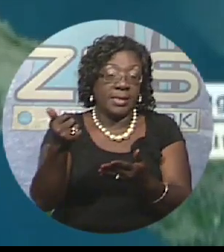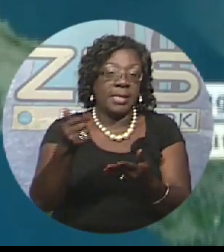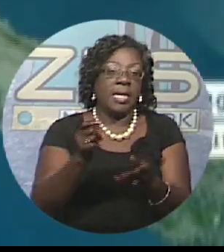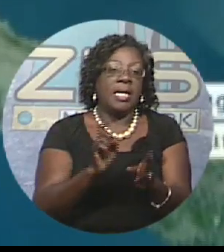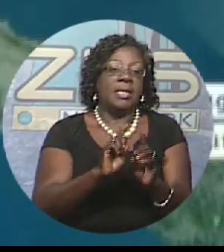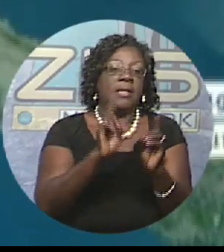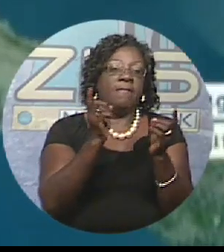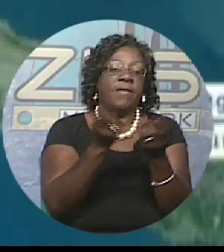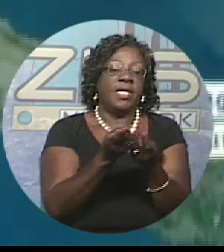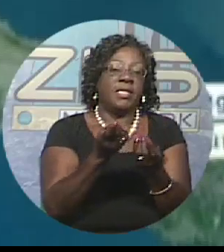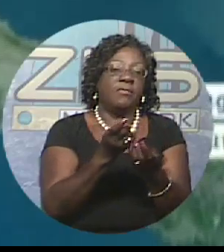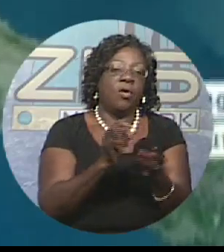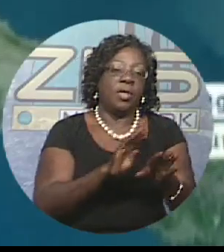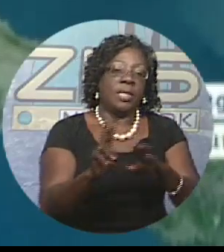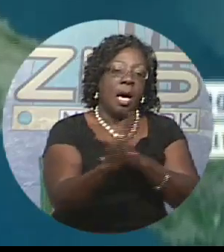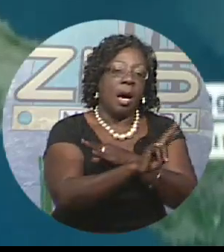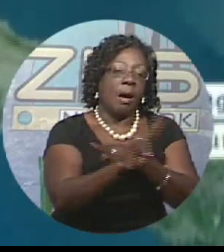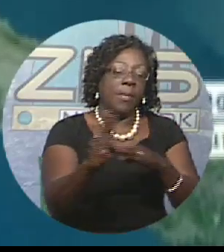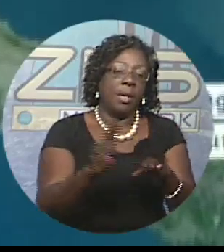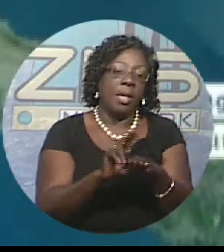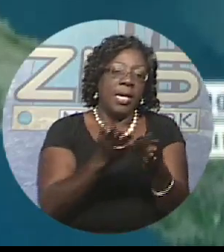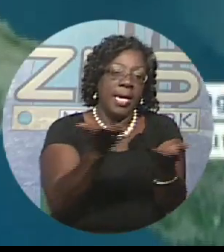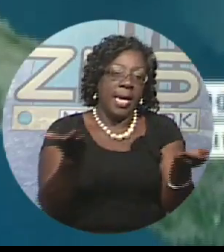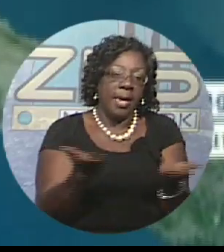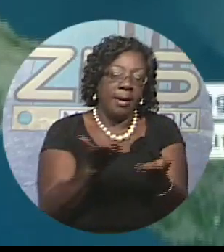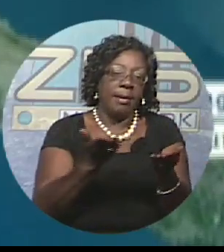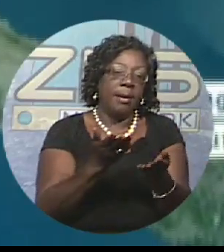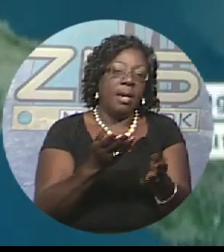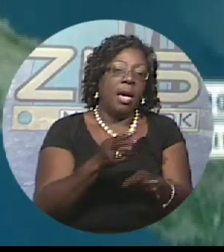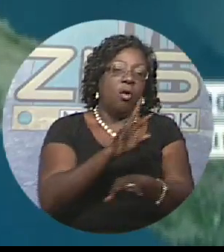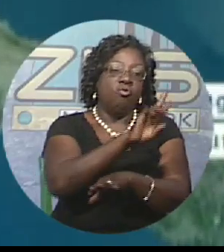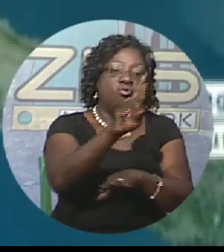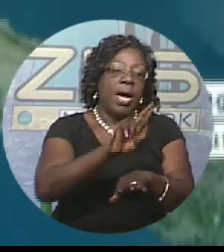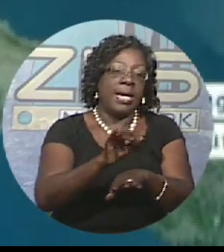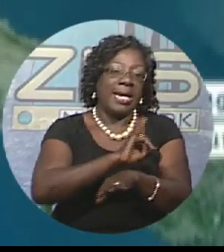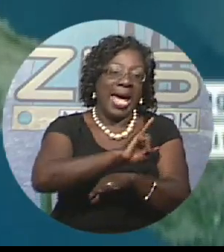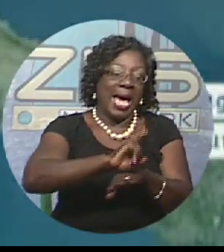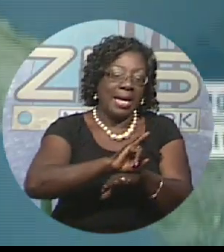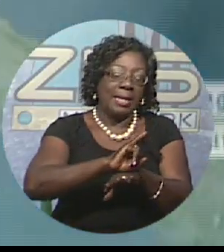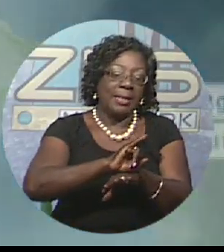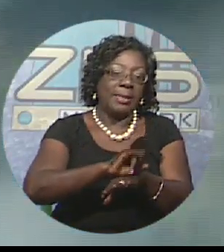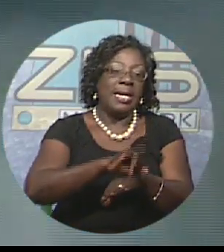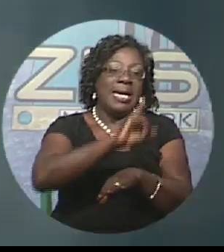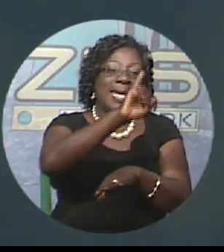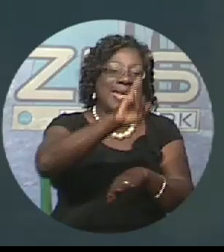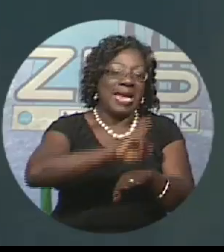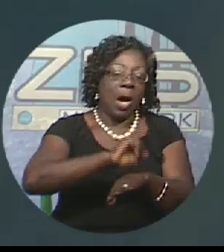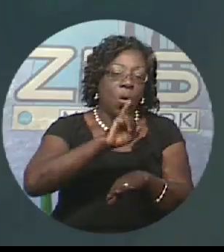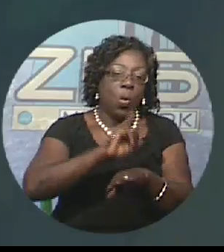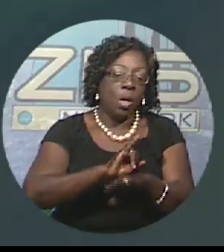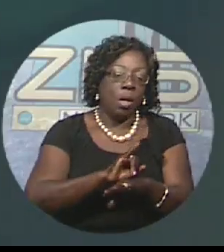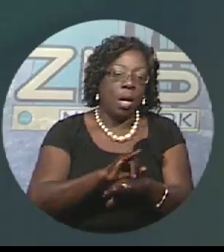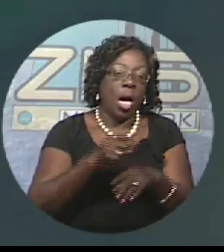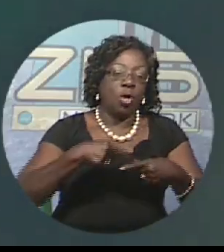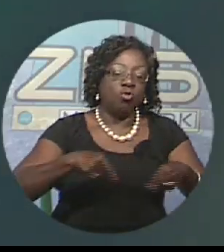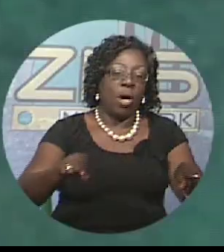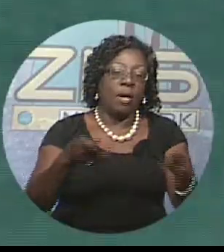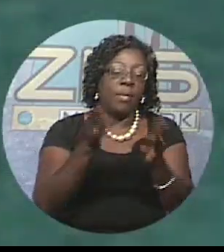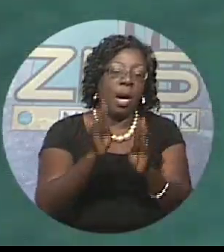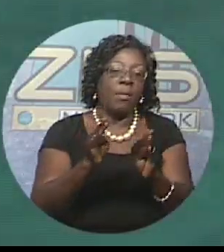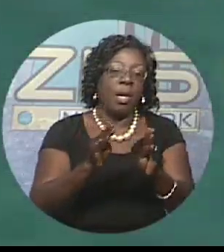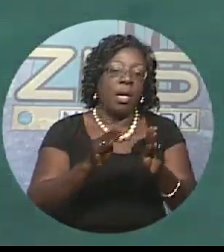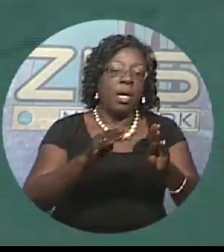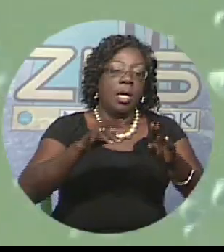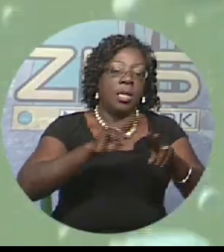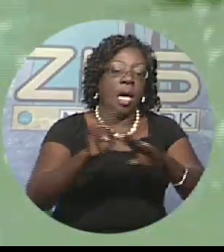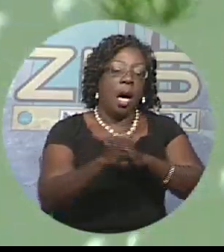Coral Harbor, Gunpoint Ragged Island, Matthew Town Anagua, and Grand Bahama bases. Dredging will allow more deeper capacity.